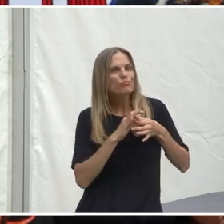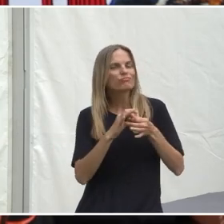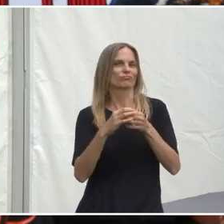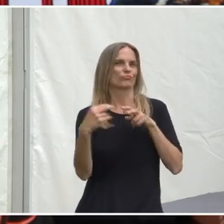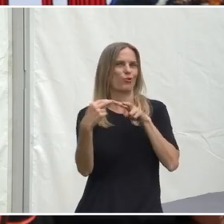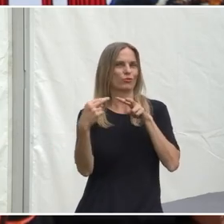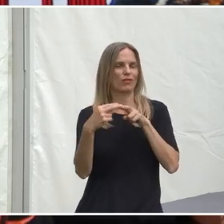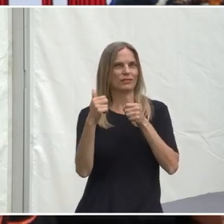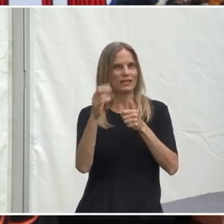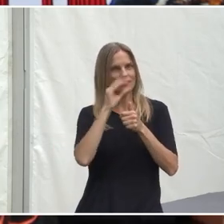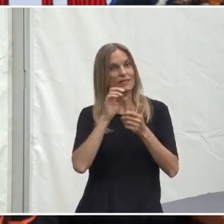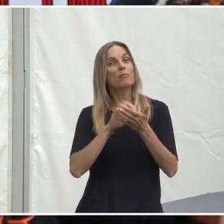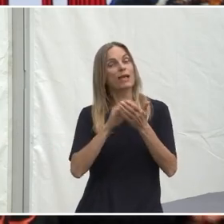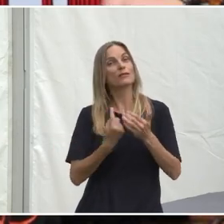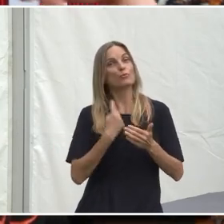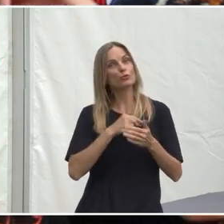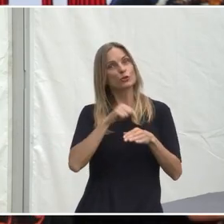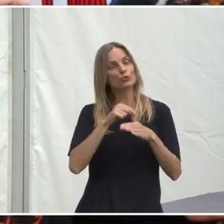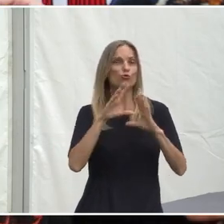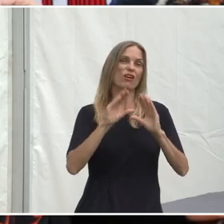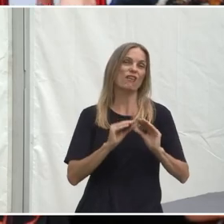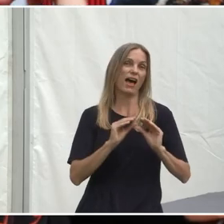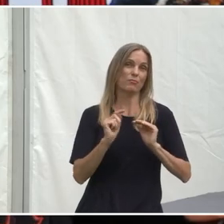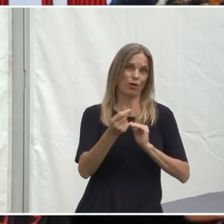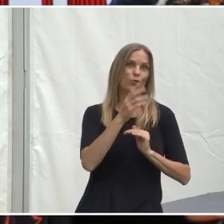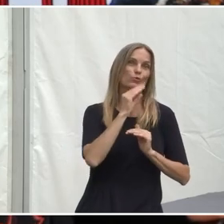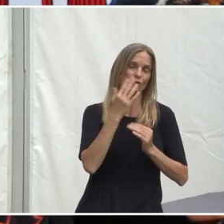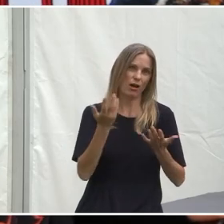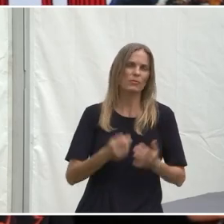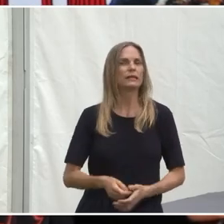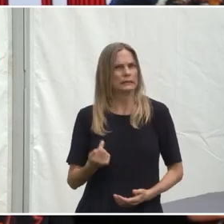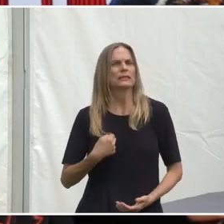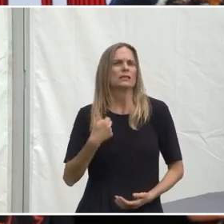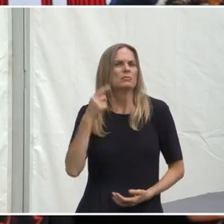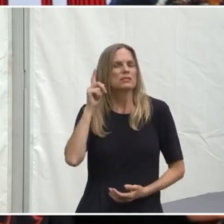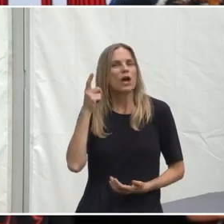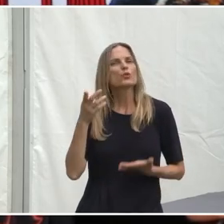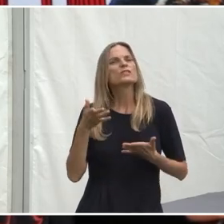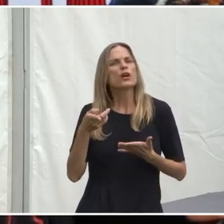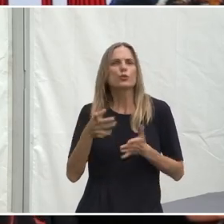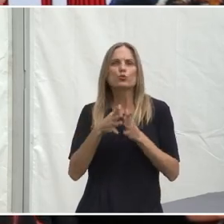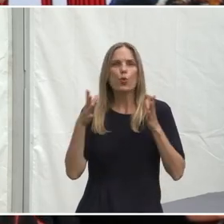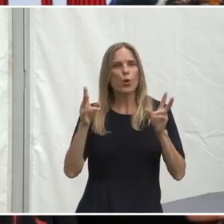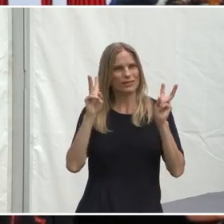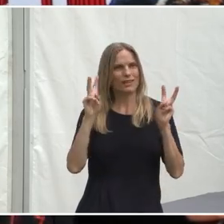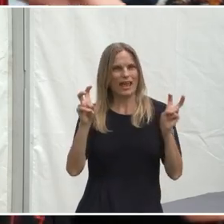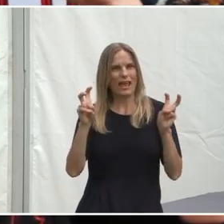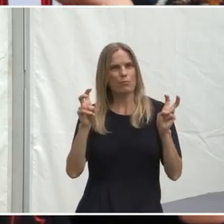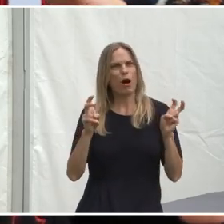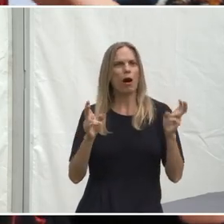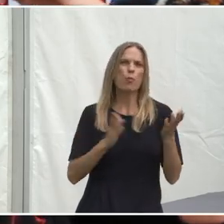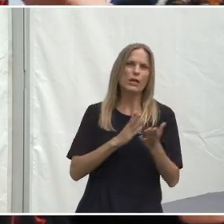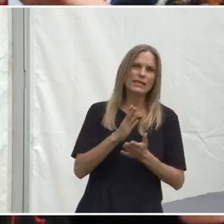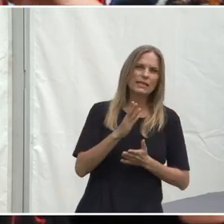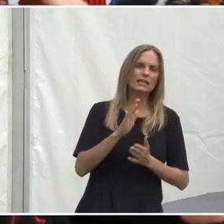part. I mean, this is a huge topic also politically. You know, there's increasingly sort of a discourse